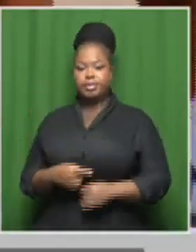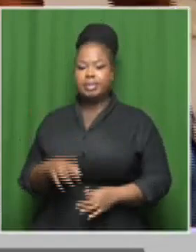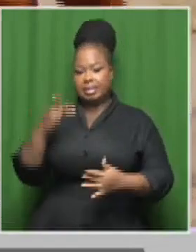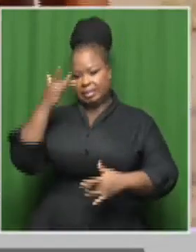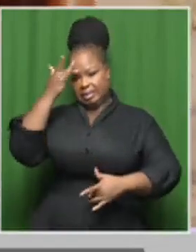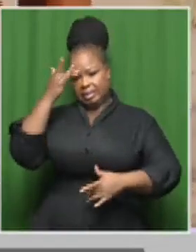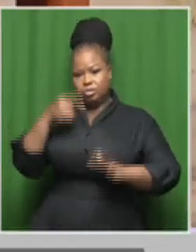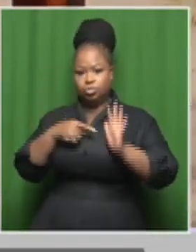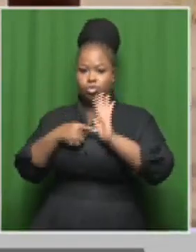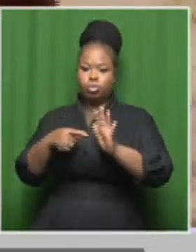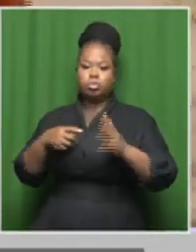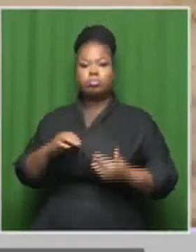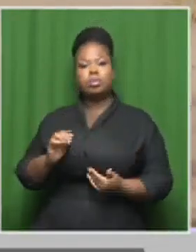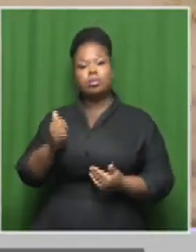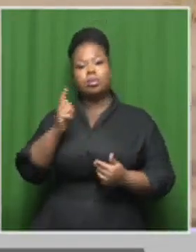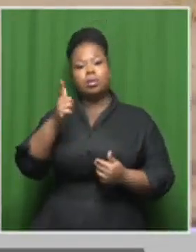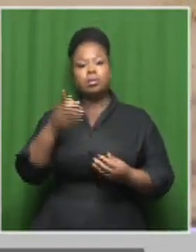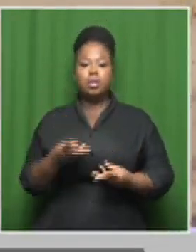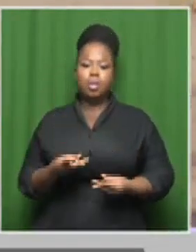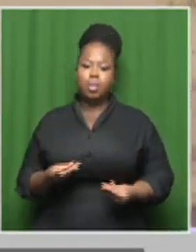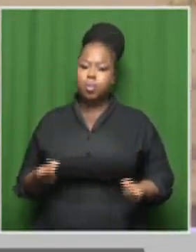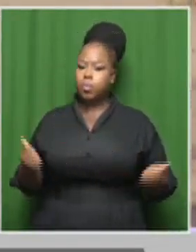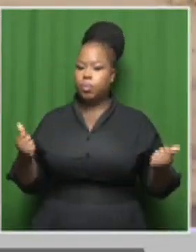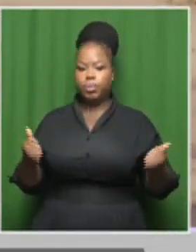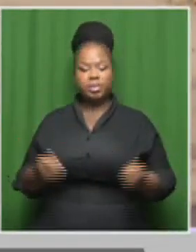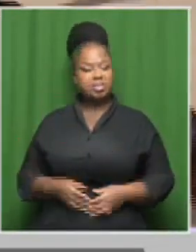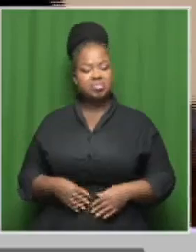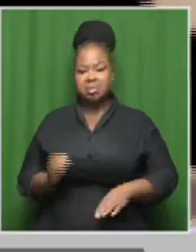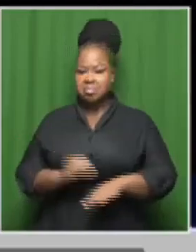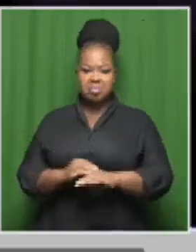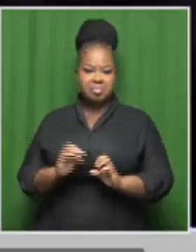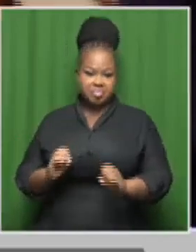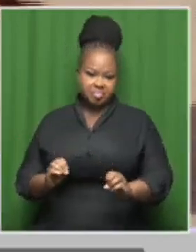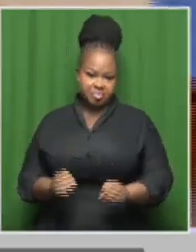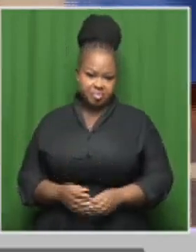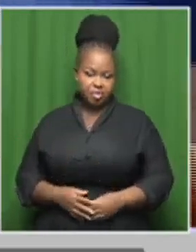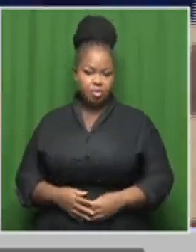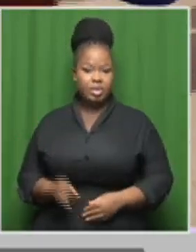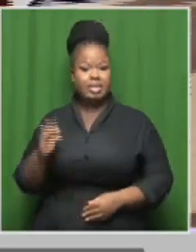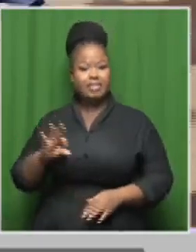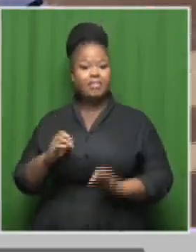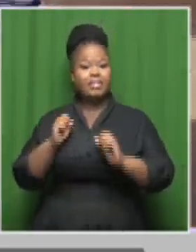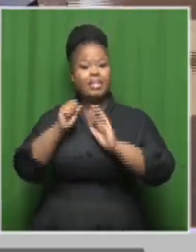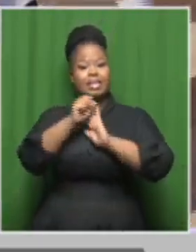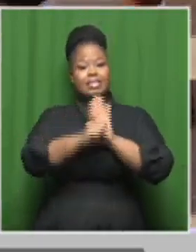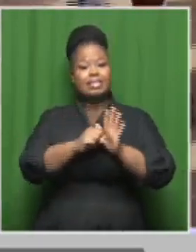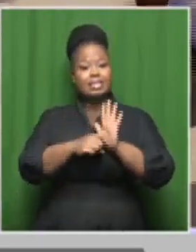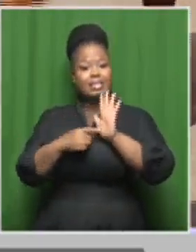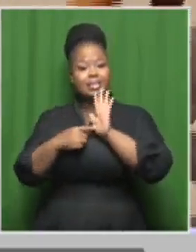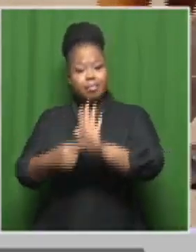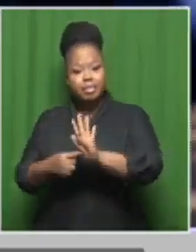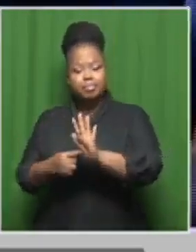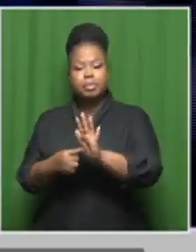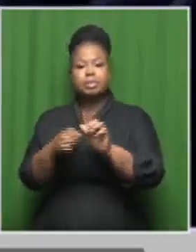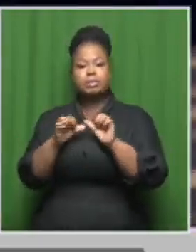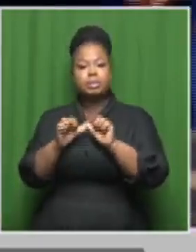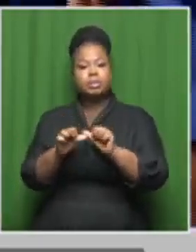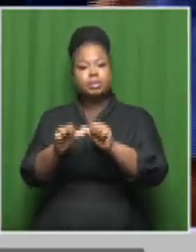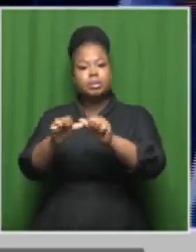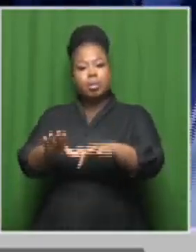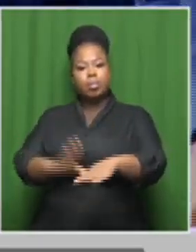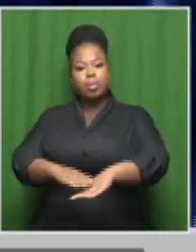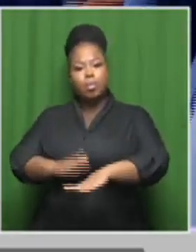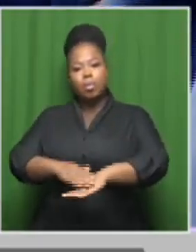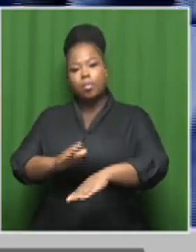disease then clears. The children should no longer be having any symptoms. If the symptoms are actually persisting beyond this time period